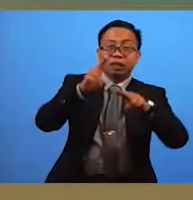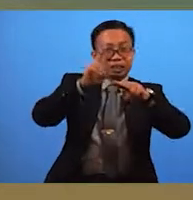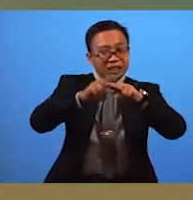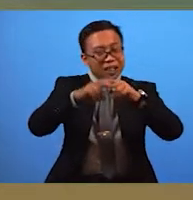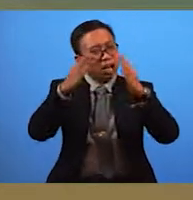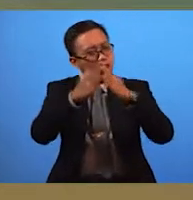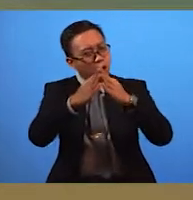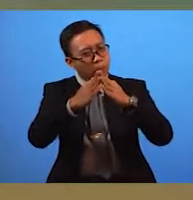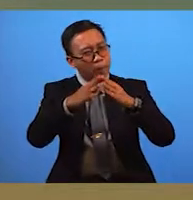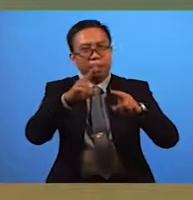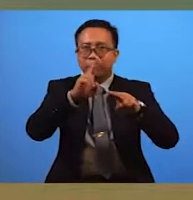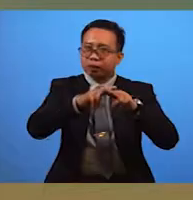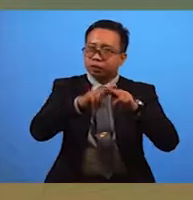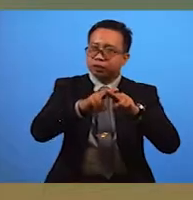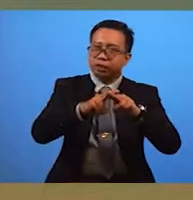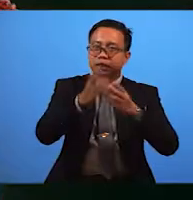home and stay safe.